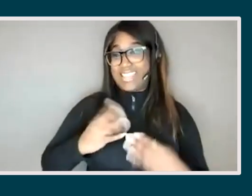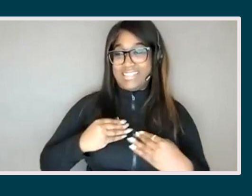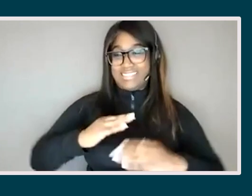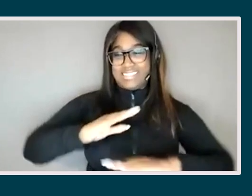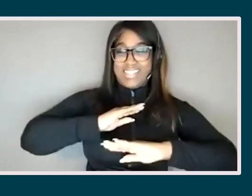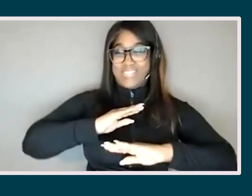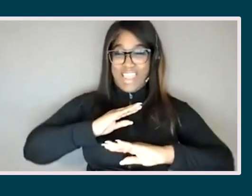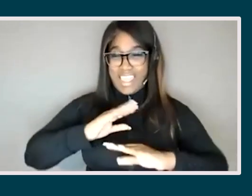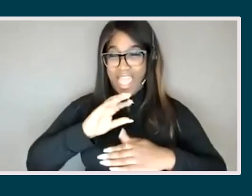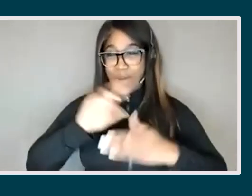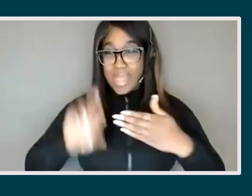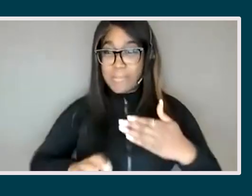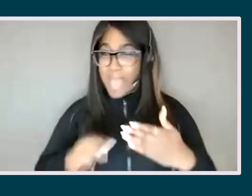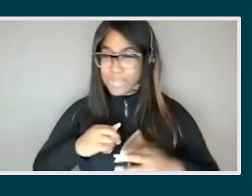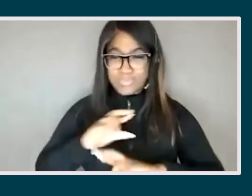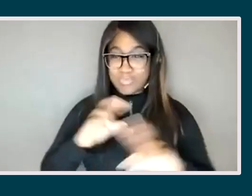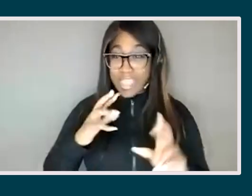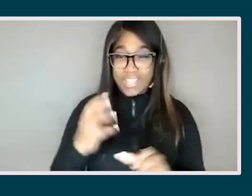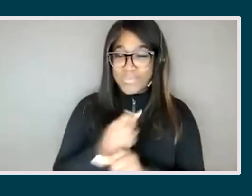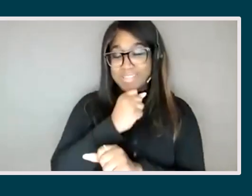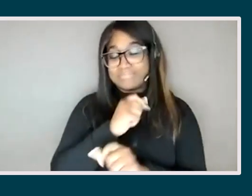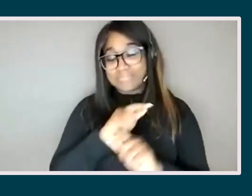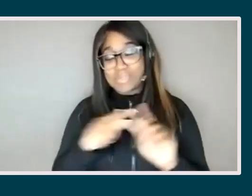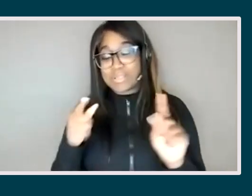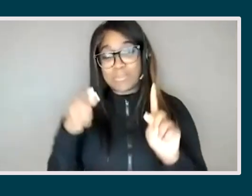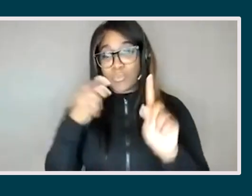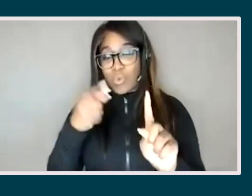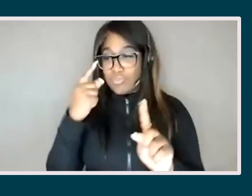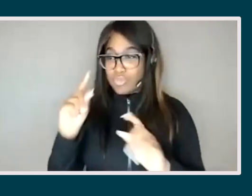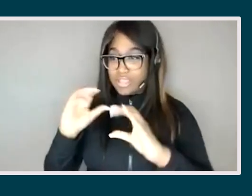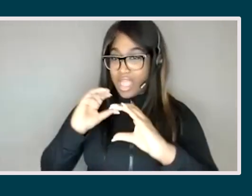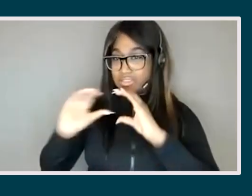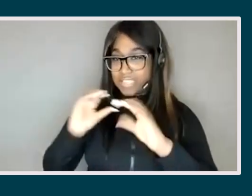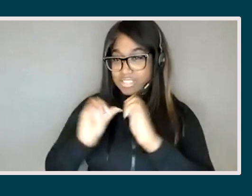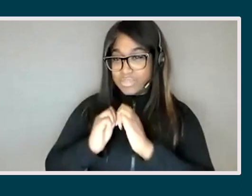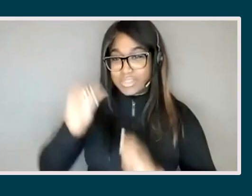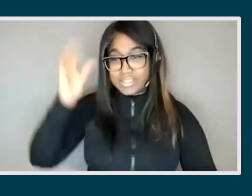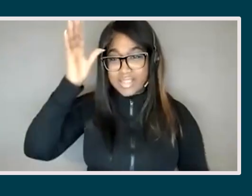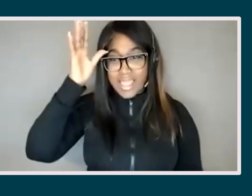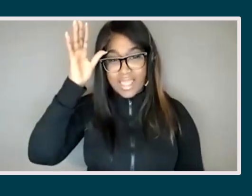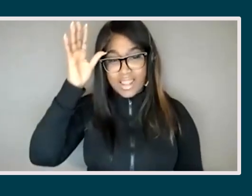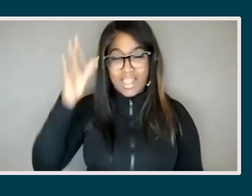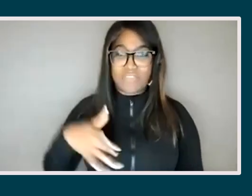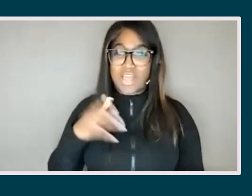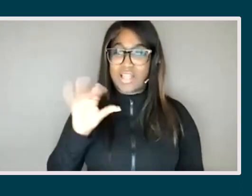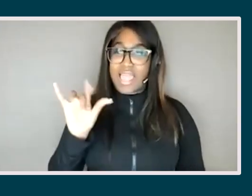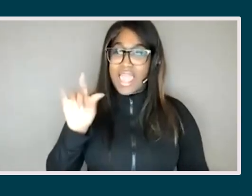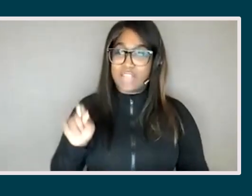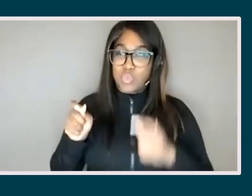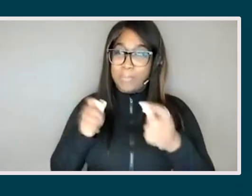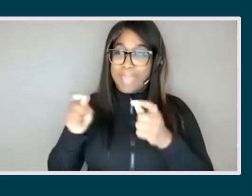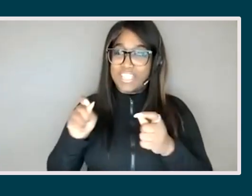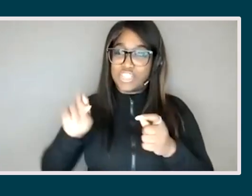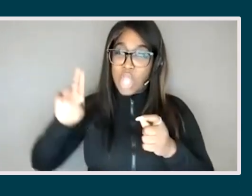very ready to win. But the point of me having that conversation, I felt, it's almost like managing up at